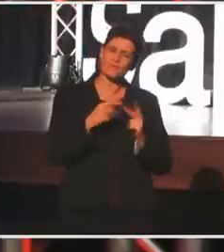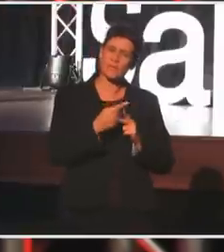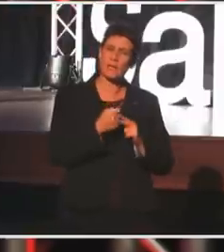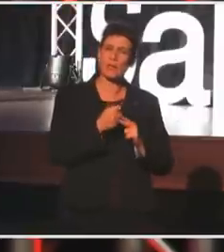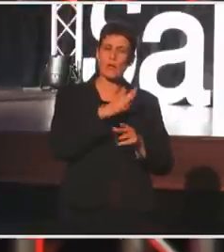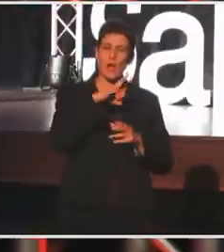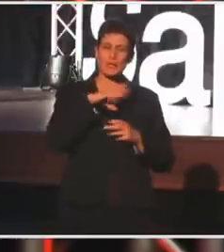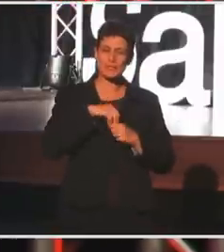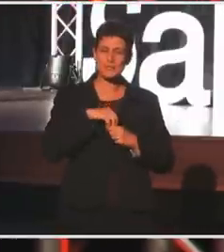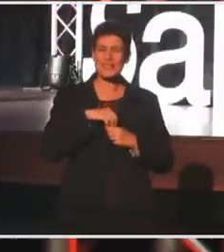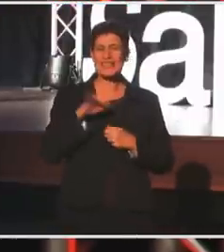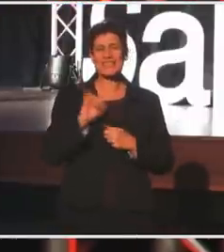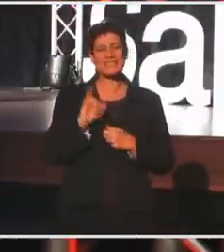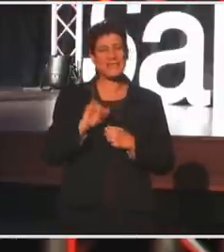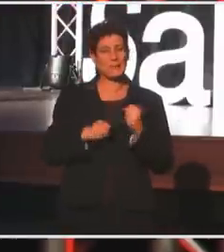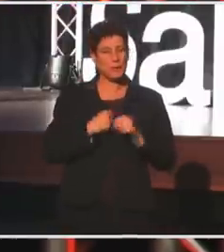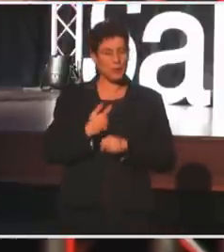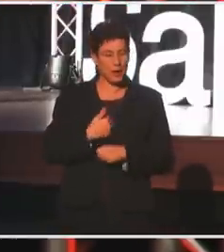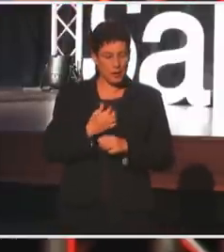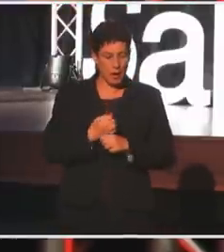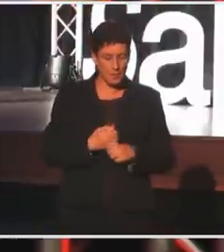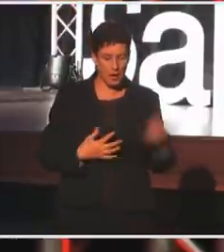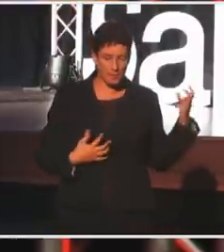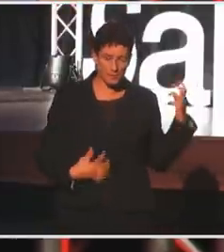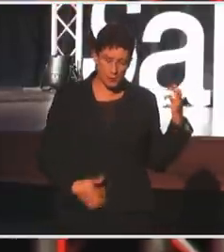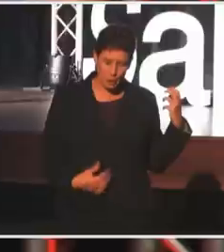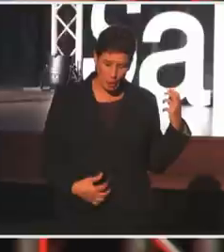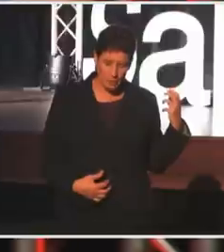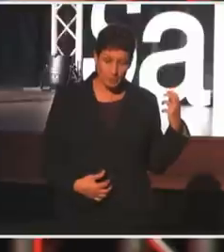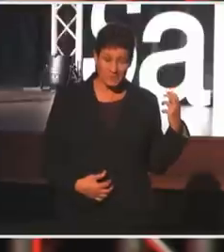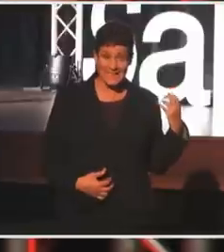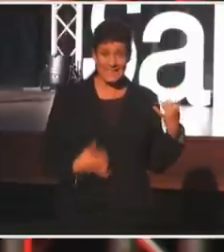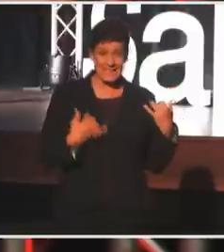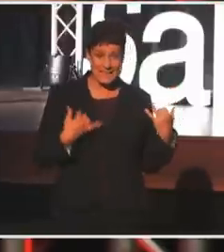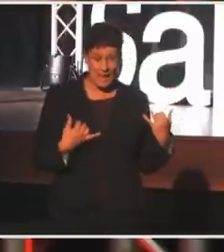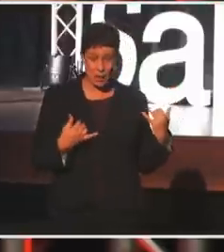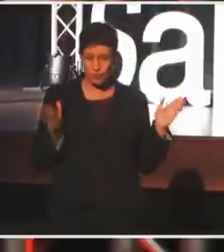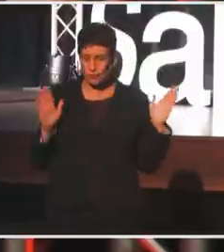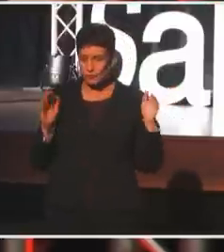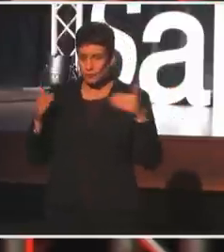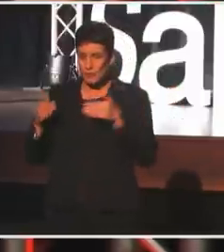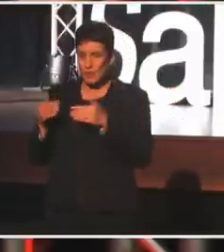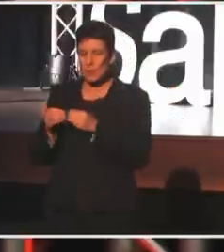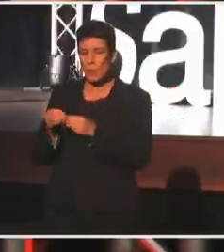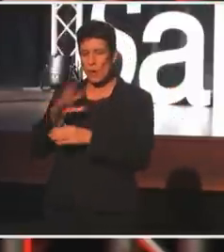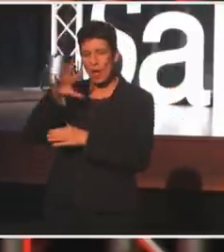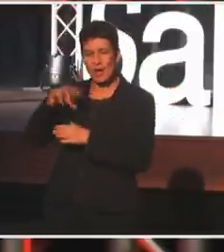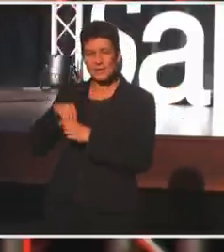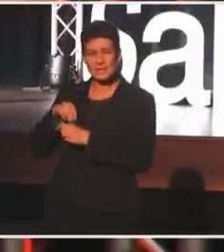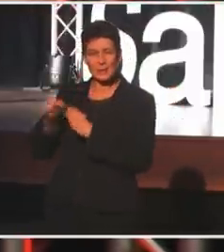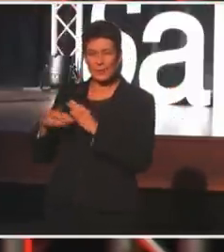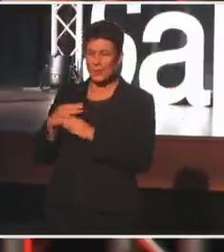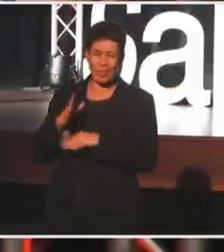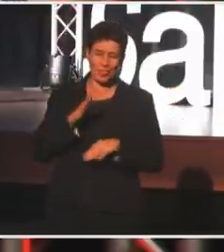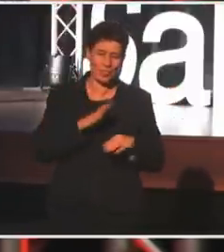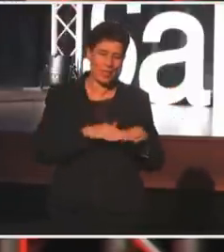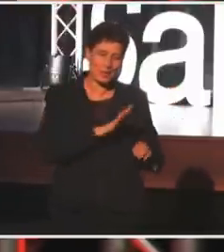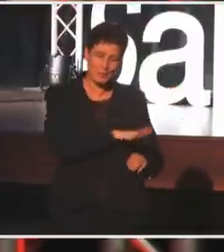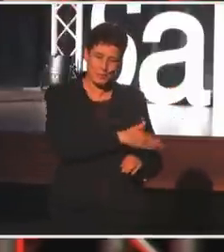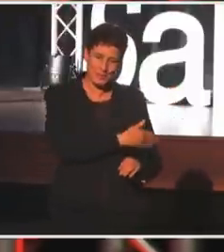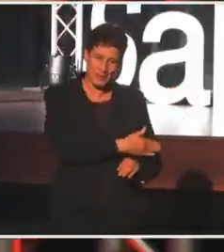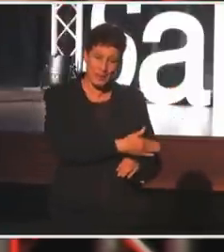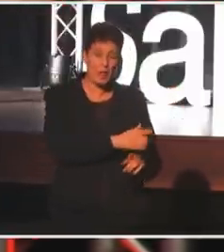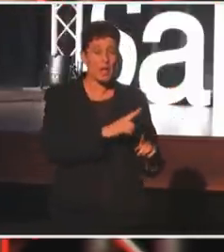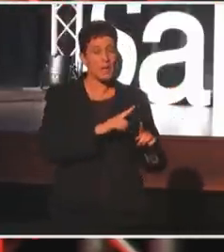guitar. These days, I spend more time in the autism world than on stage with bands. But